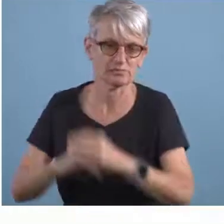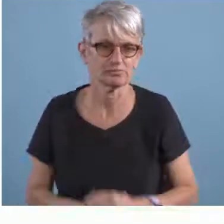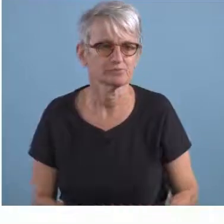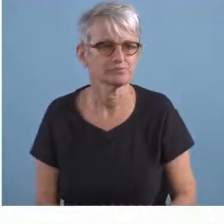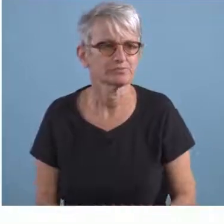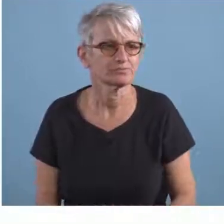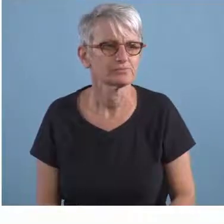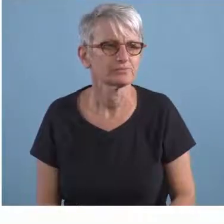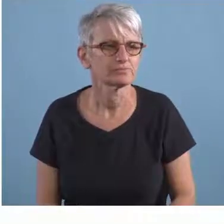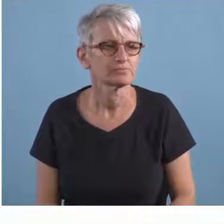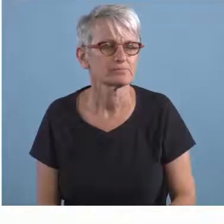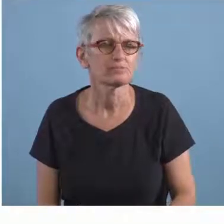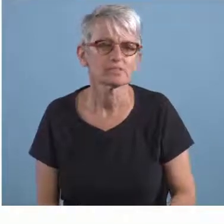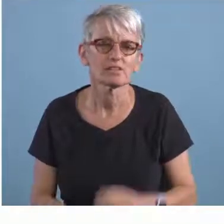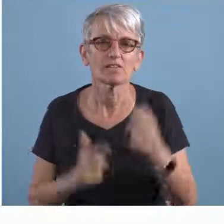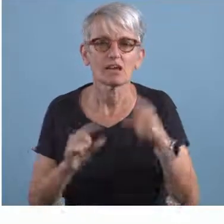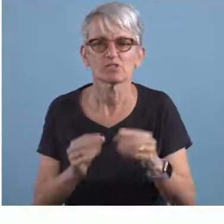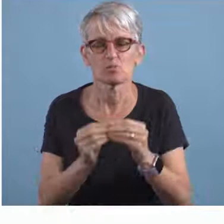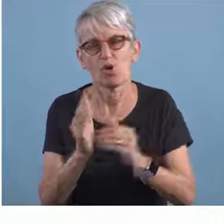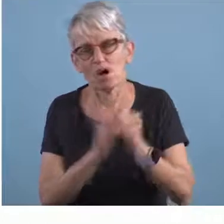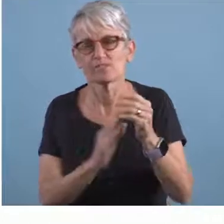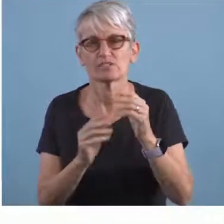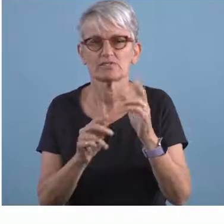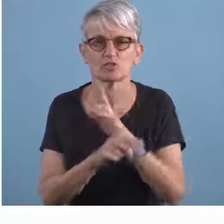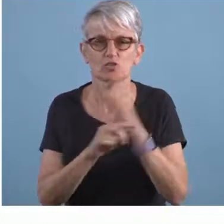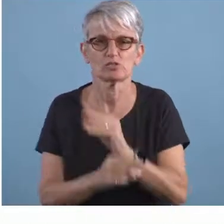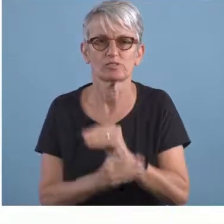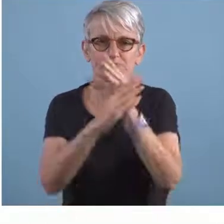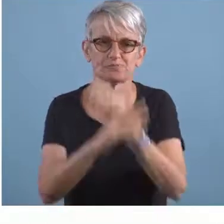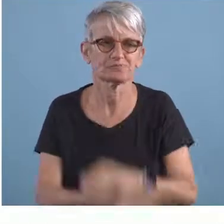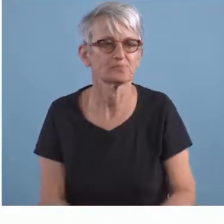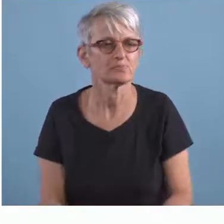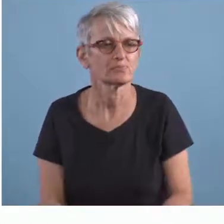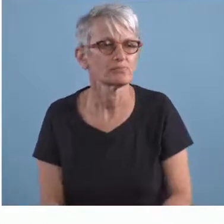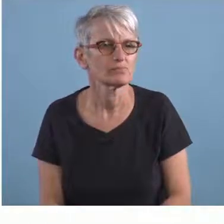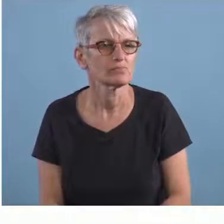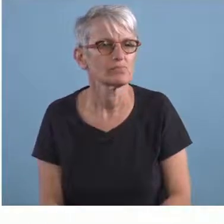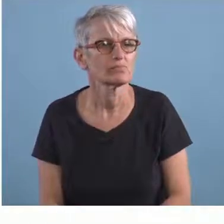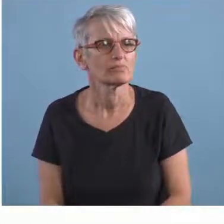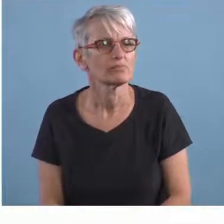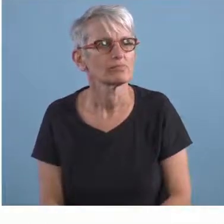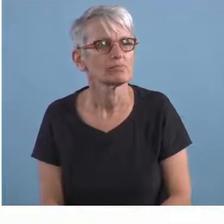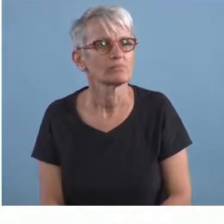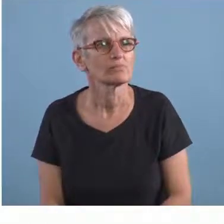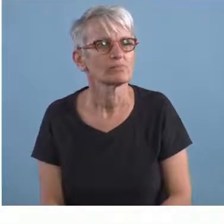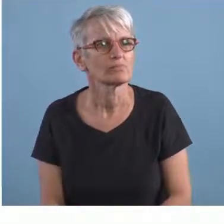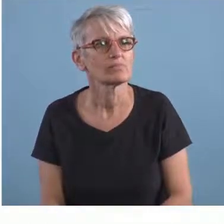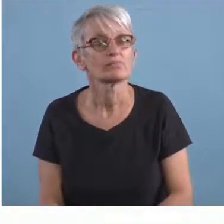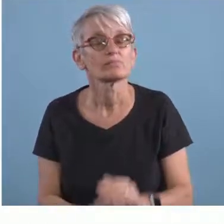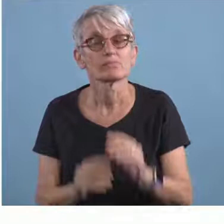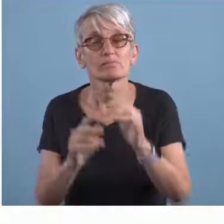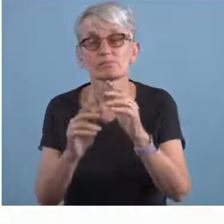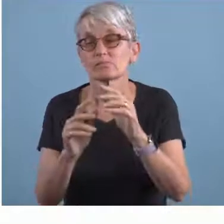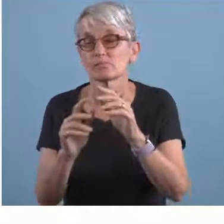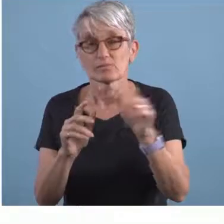that happens more frequently in the telepractice condition. Since you have a teaming approach for kids with who are deaf and